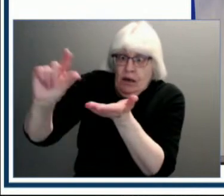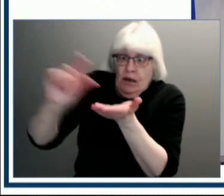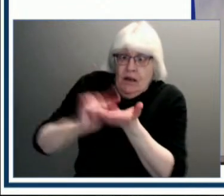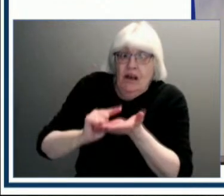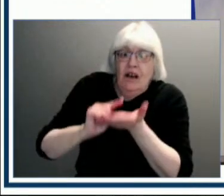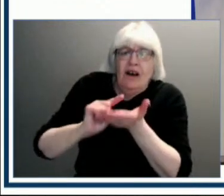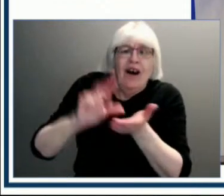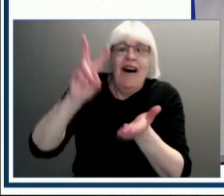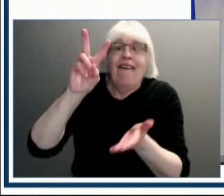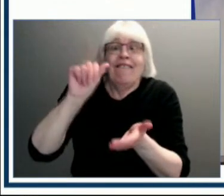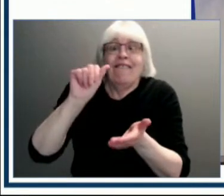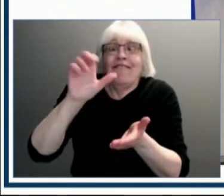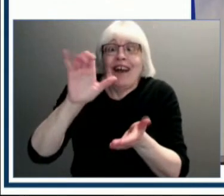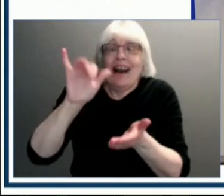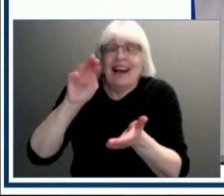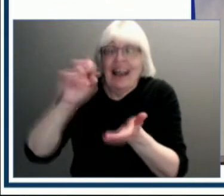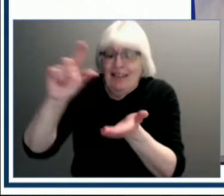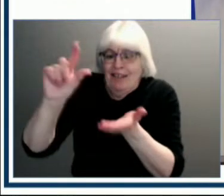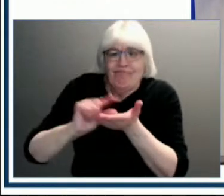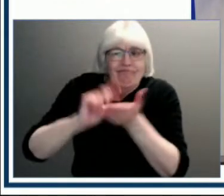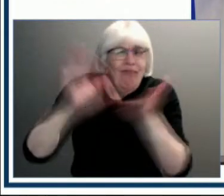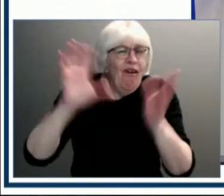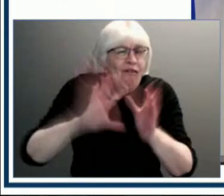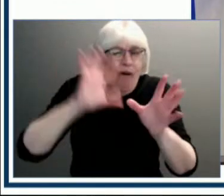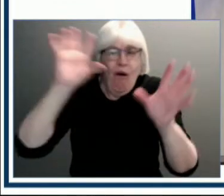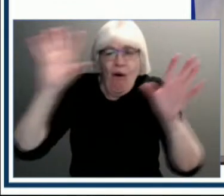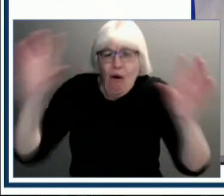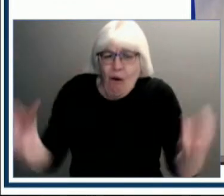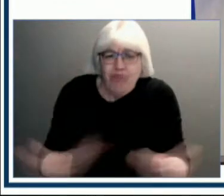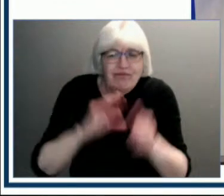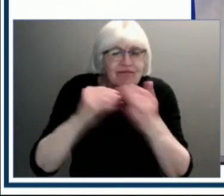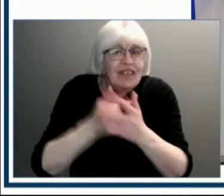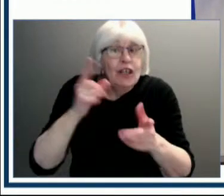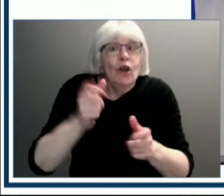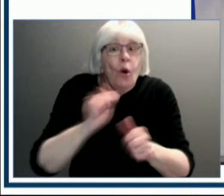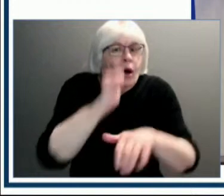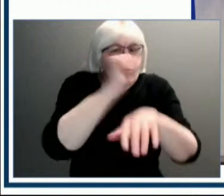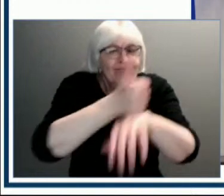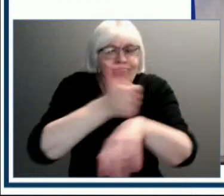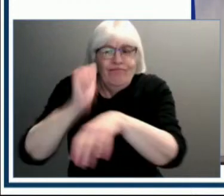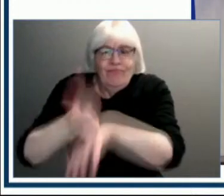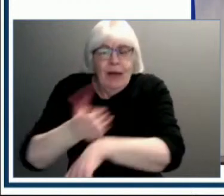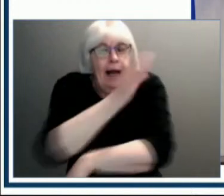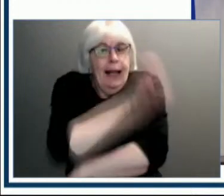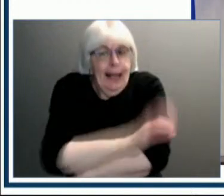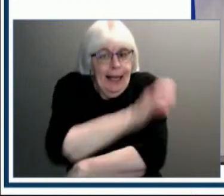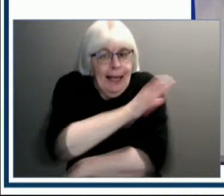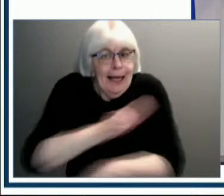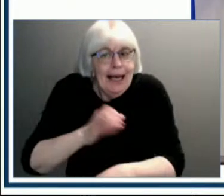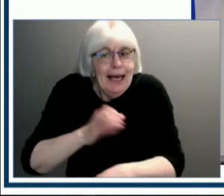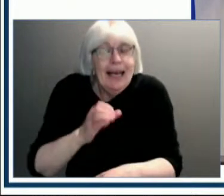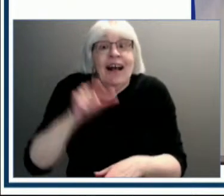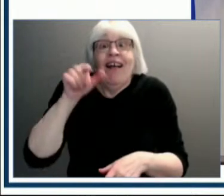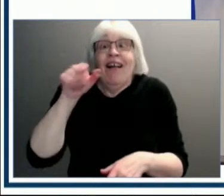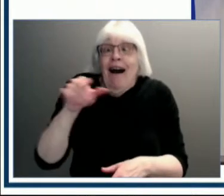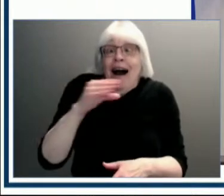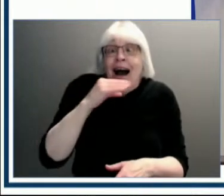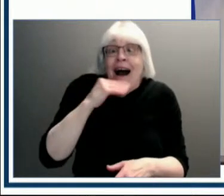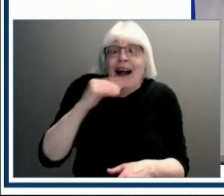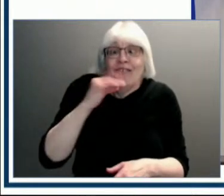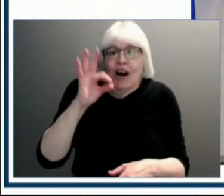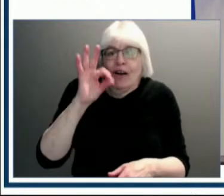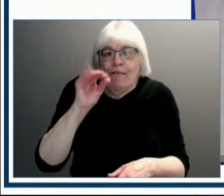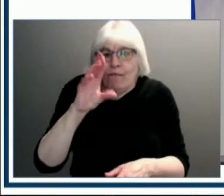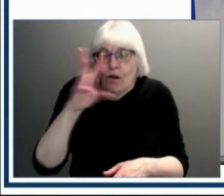at the Halifax Forum, and we're opening a clinic in Wolfville next week. On January 17th, we will open large clinics in Truro and